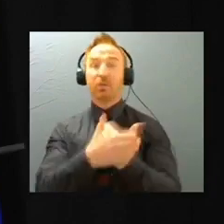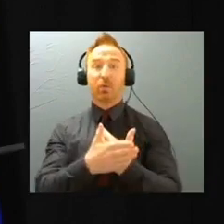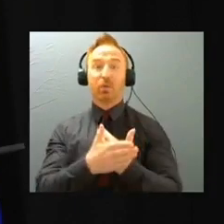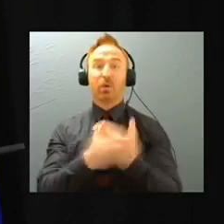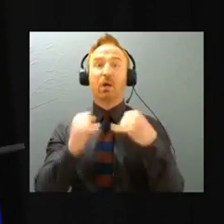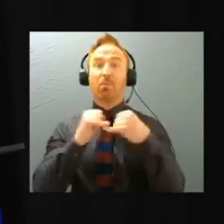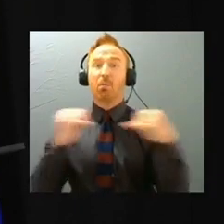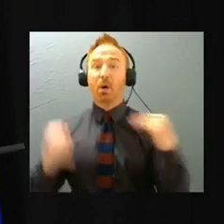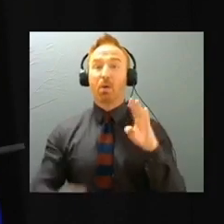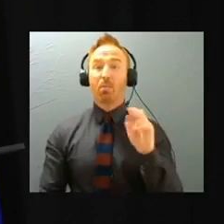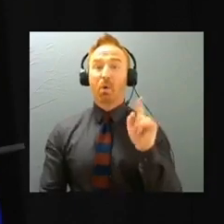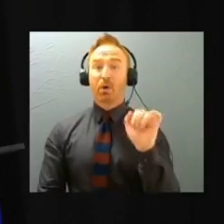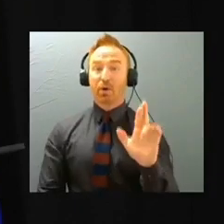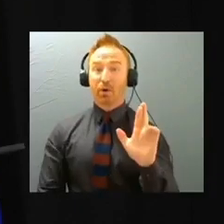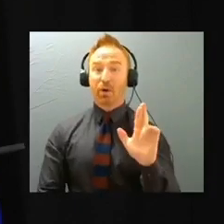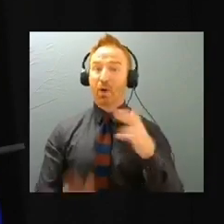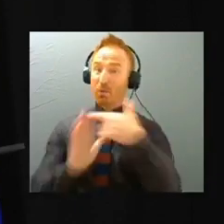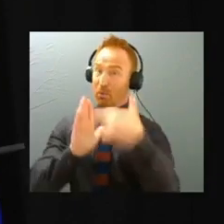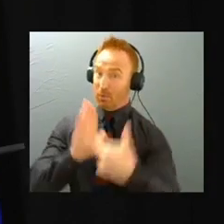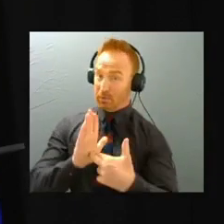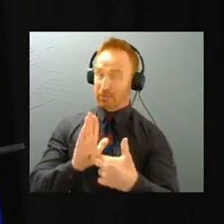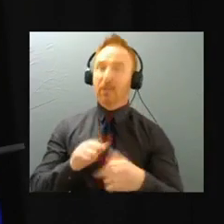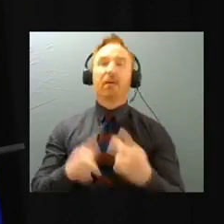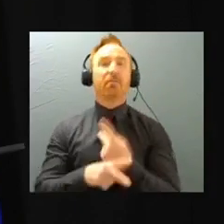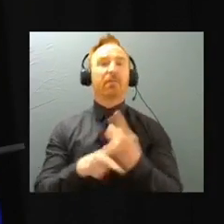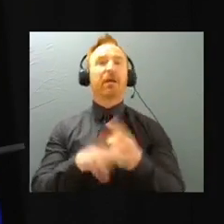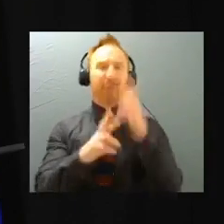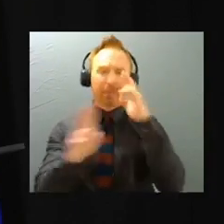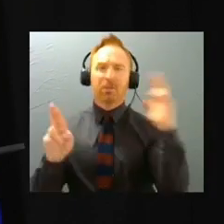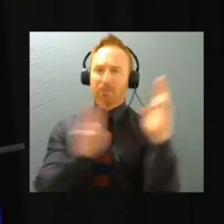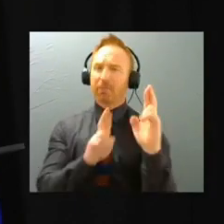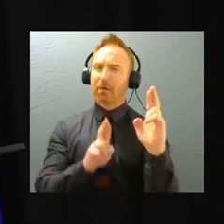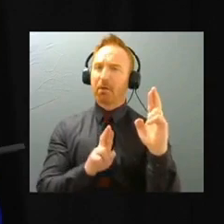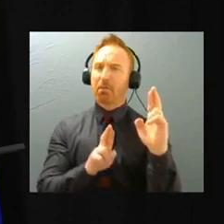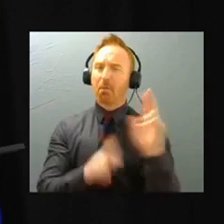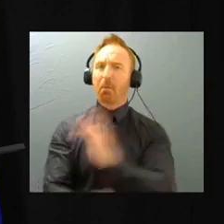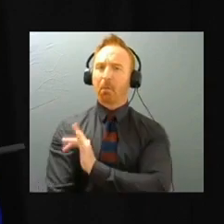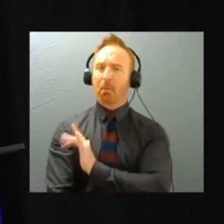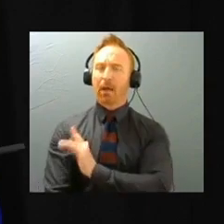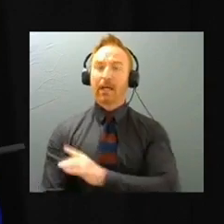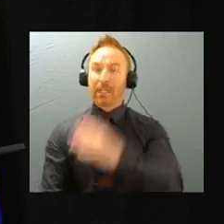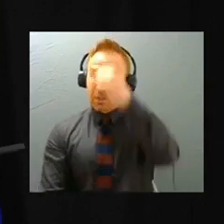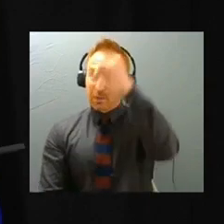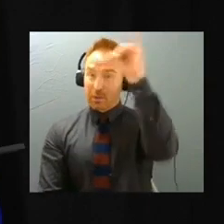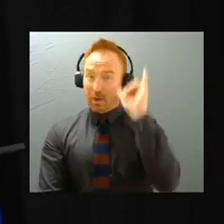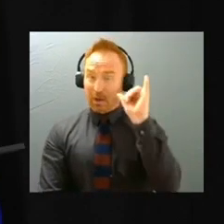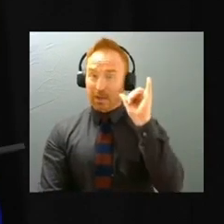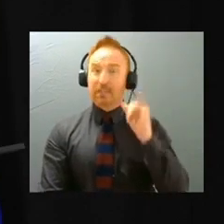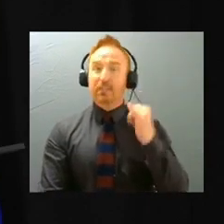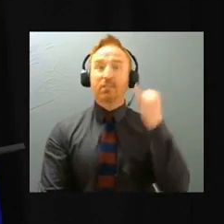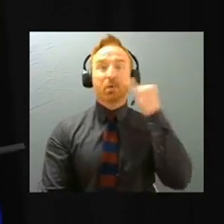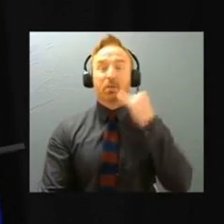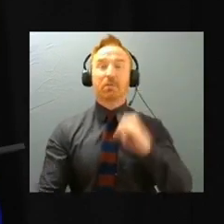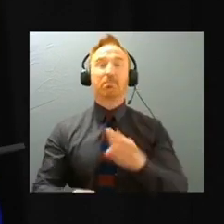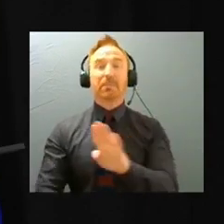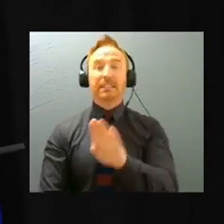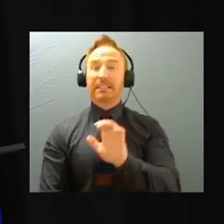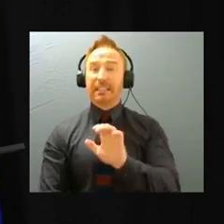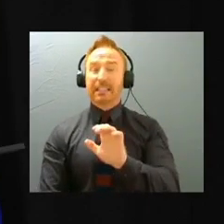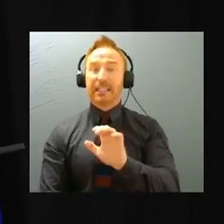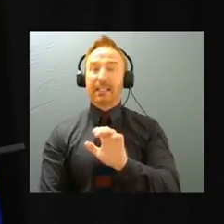least intrusive ways. Travel to Yukon from outside of British Columbia and other territories is